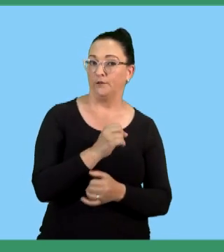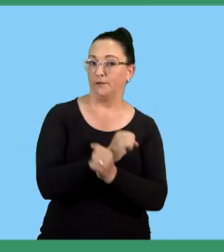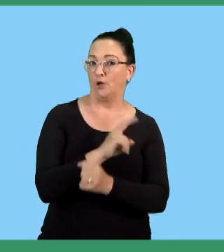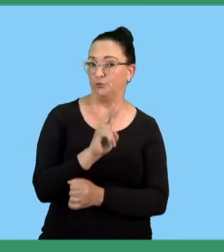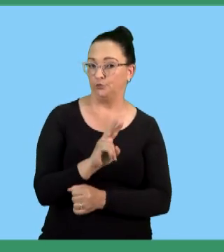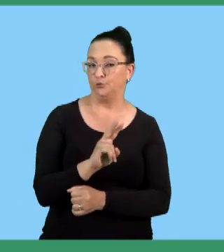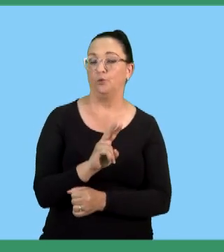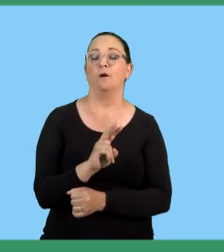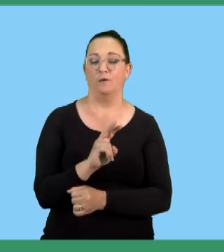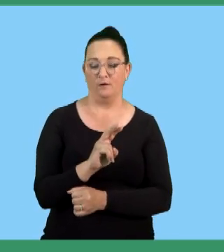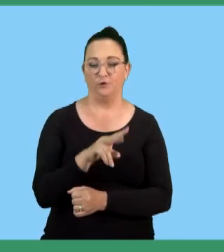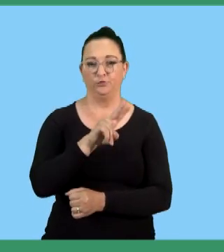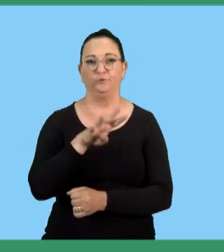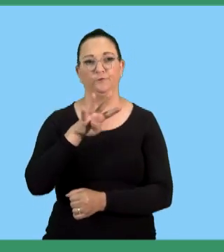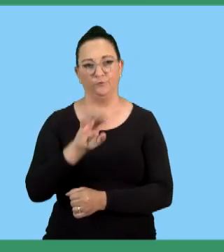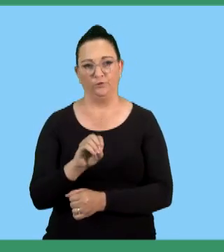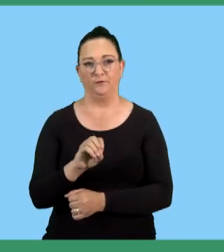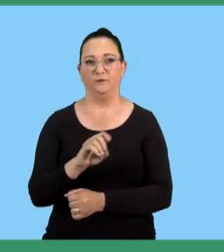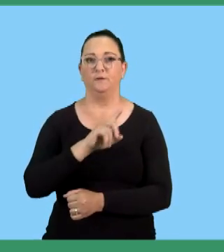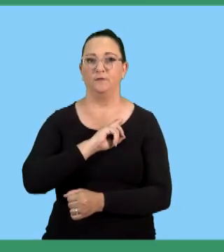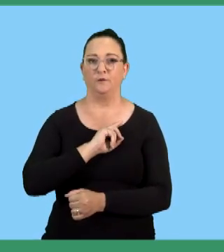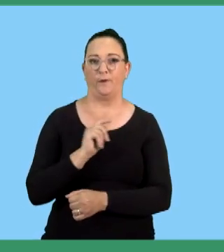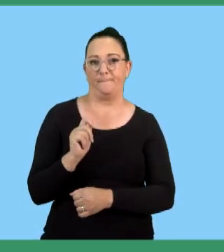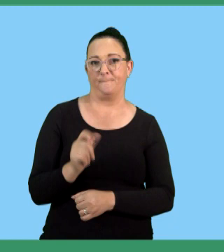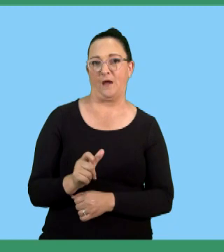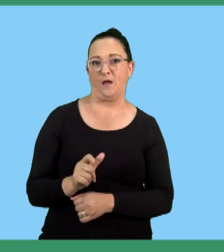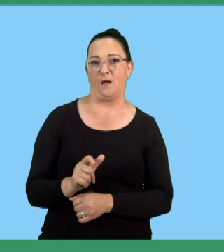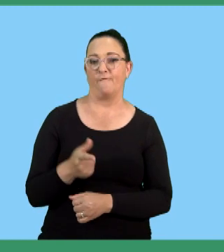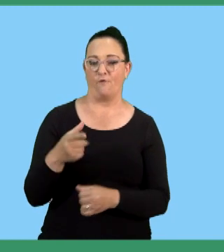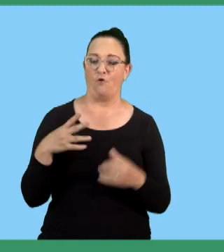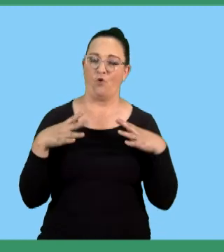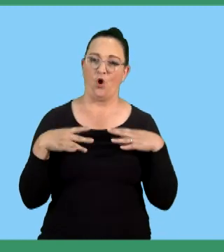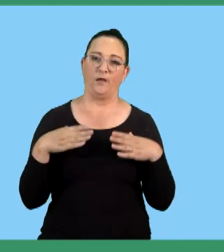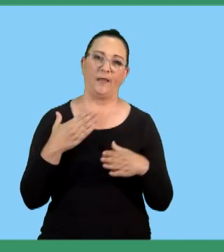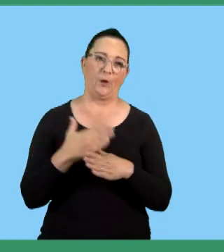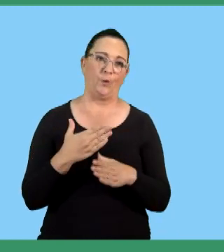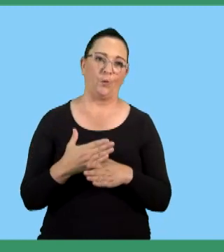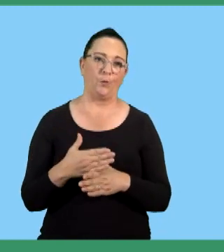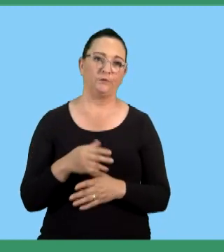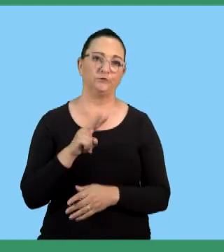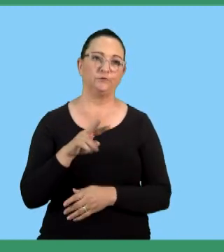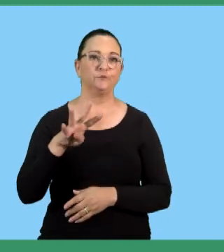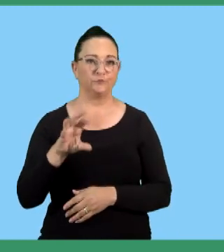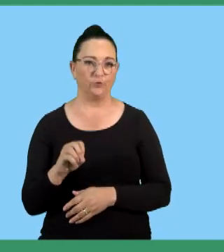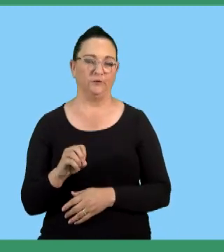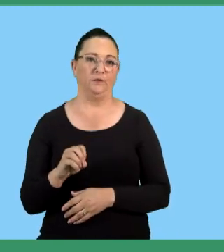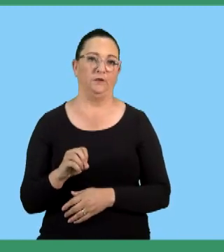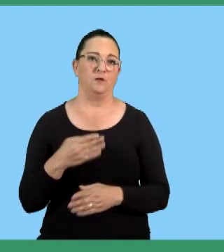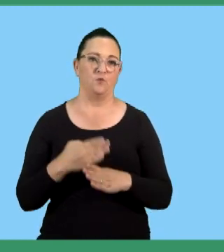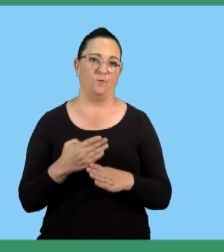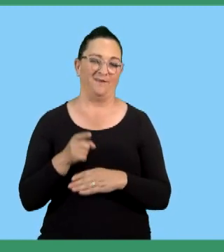2? It's 240, meaning double holiday. I mean, on a holiday, public holiday, then you're getting